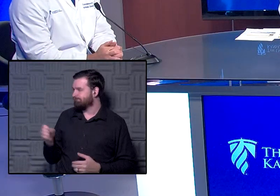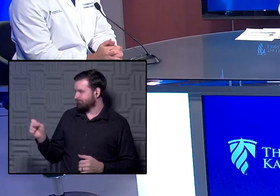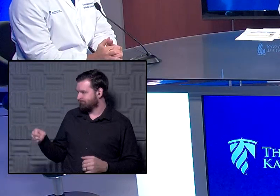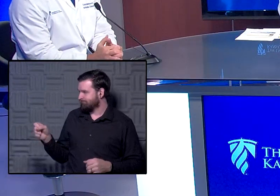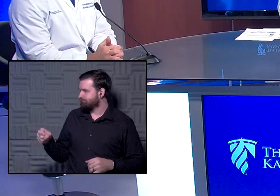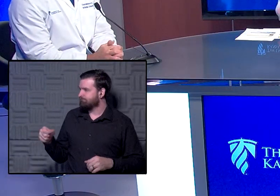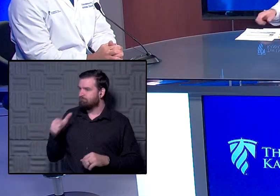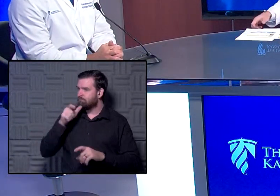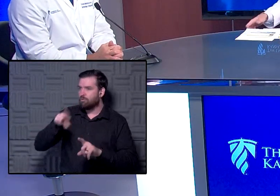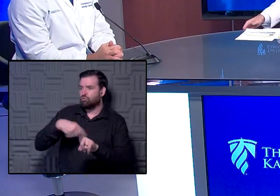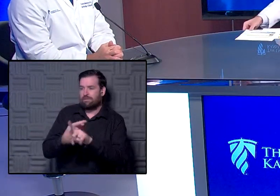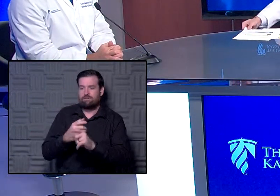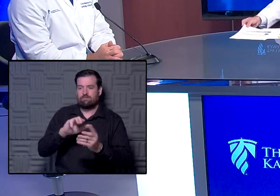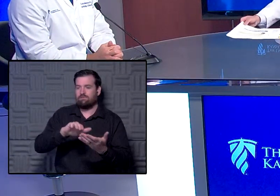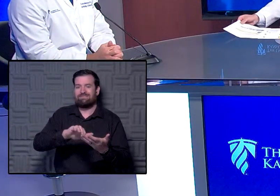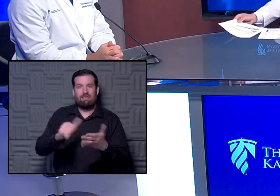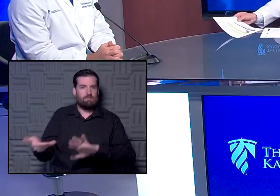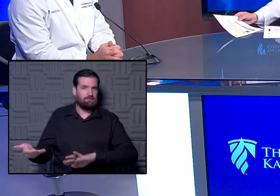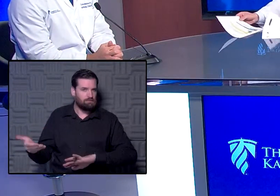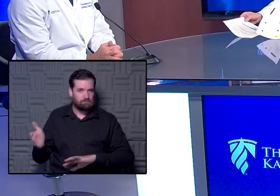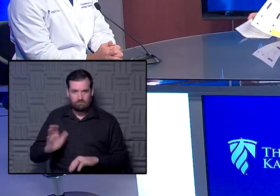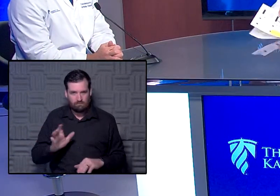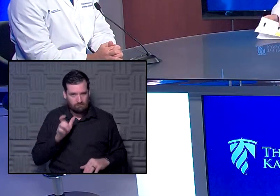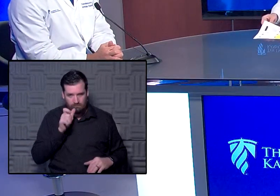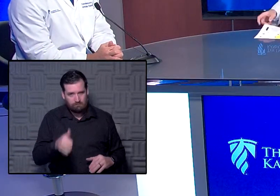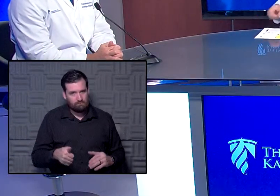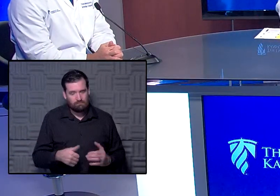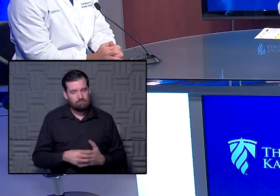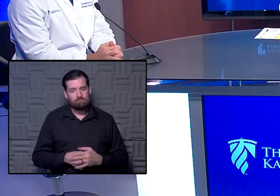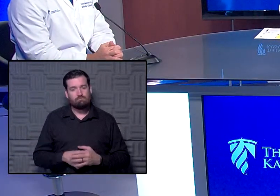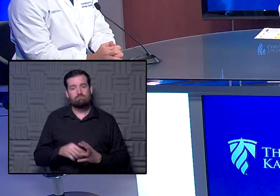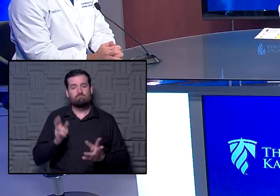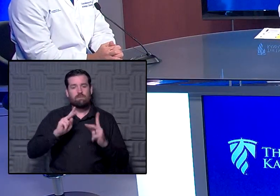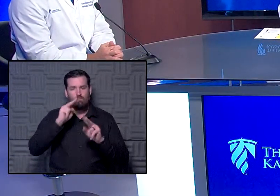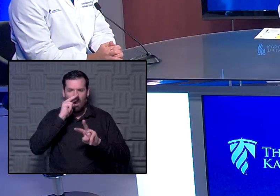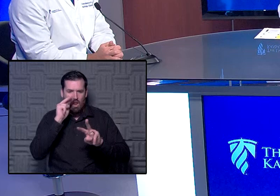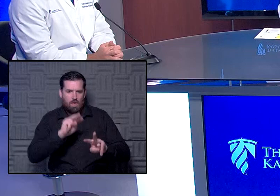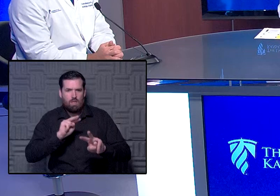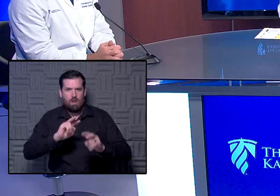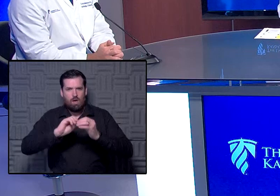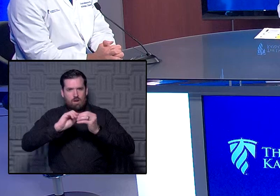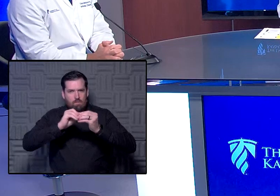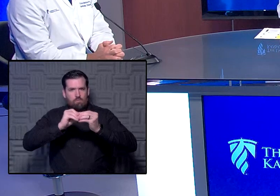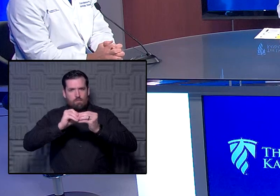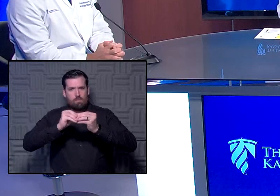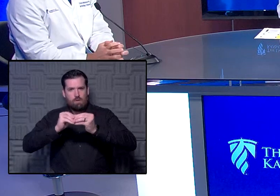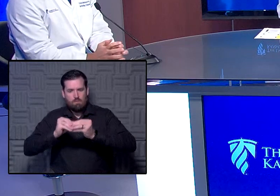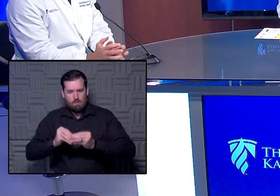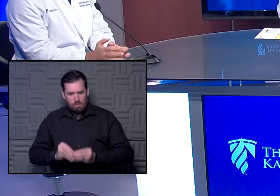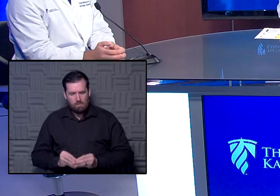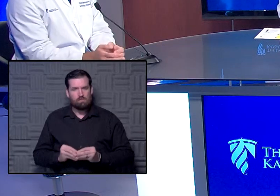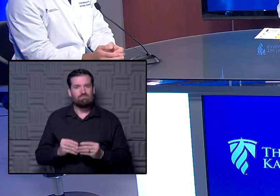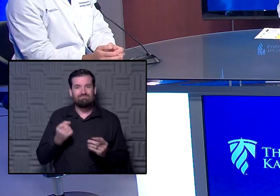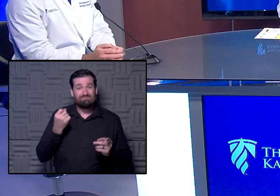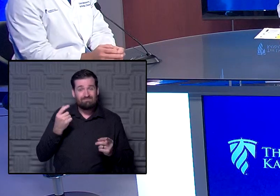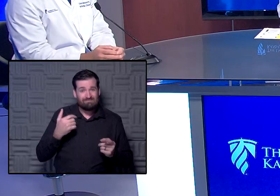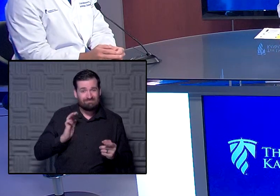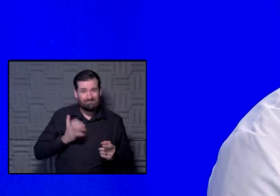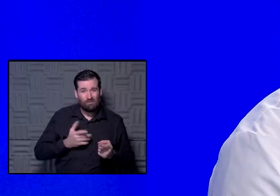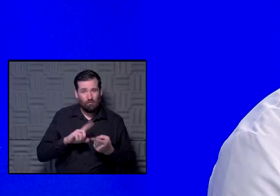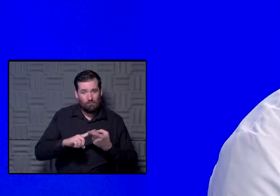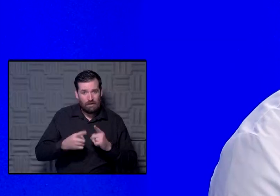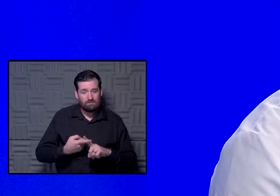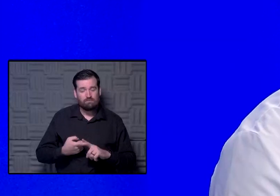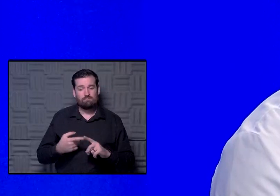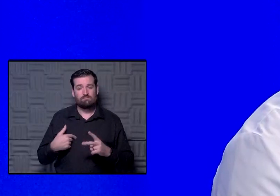it's not just deaths, because, again, people just looking at numbers, it's hard to realize these are our friends,